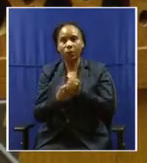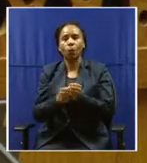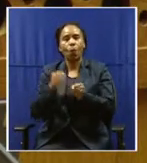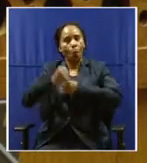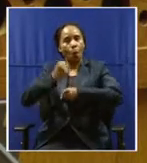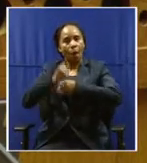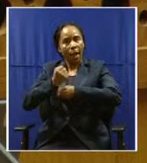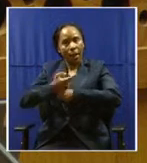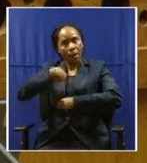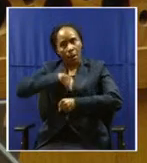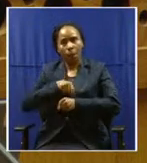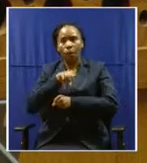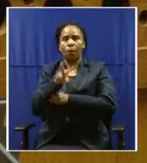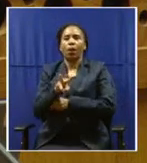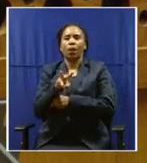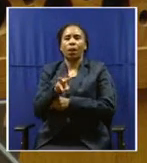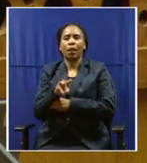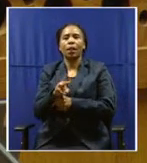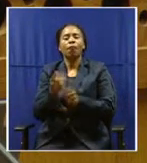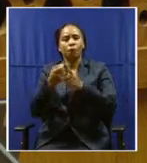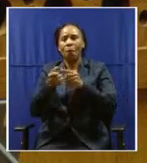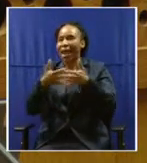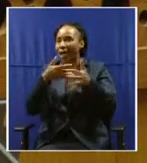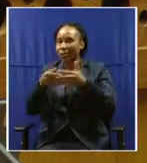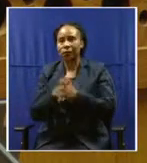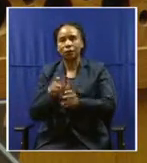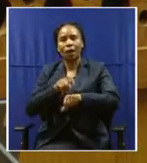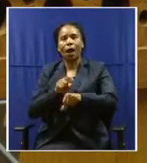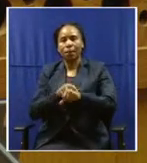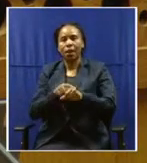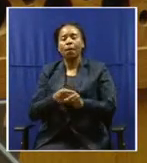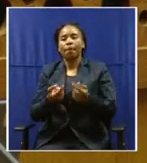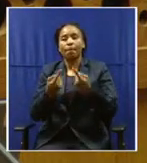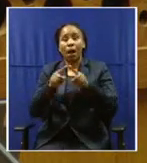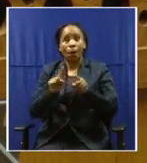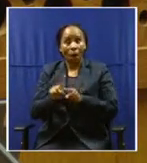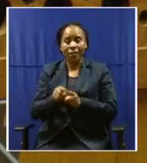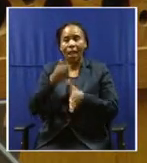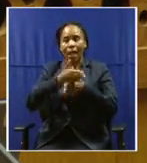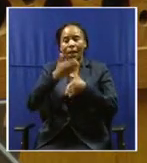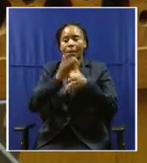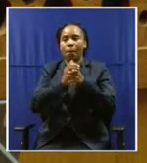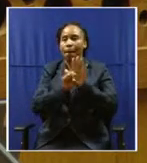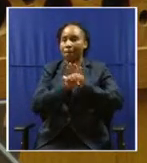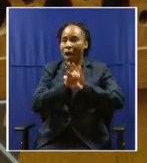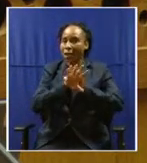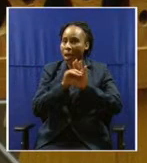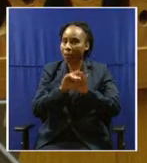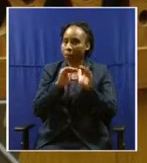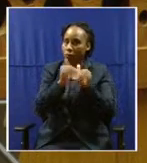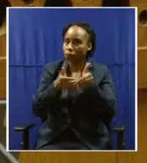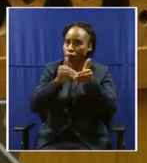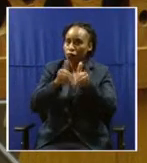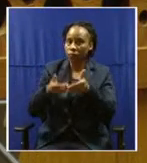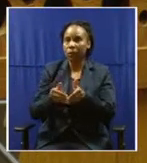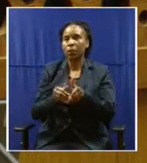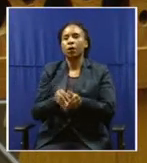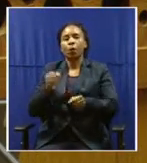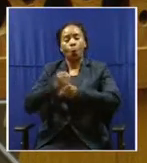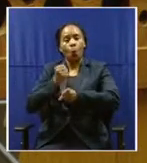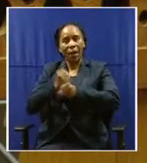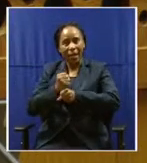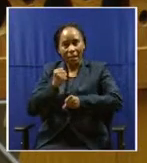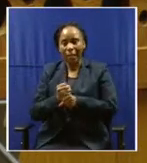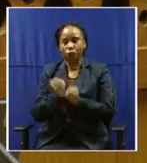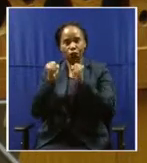as it is necessary while the labor market recovers, even as we work to promote stronger